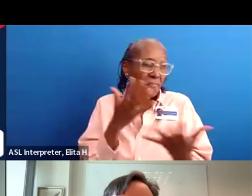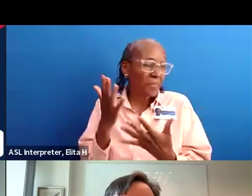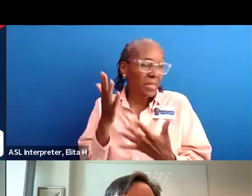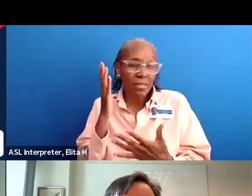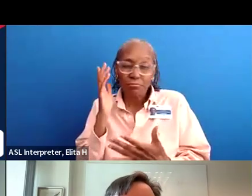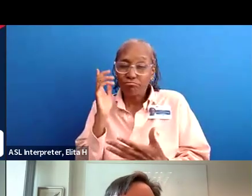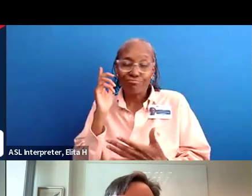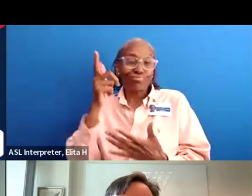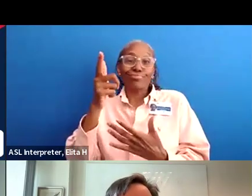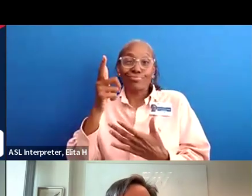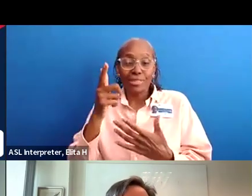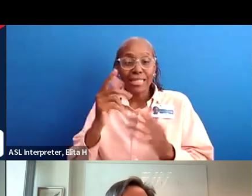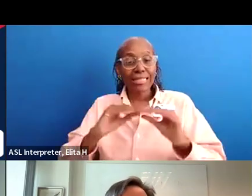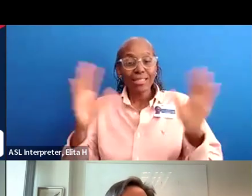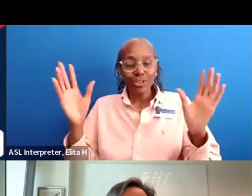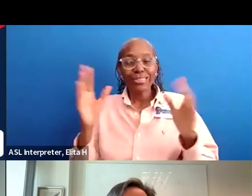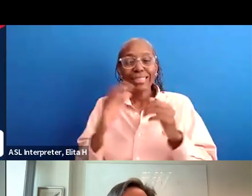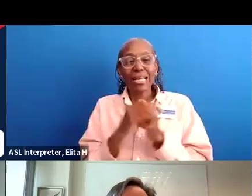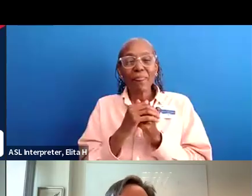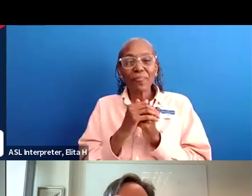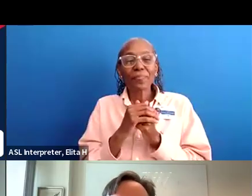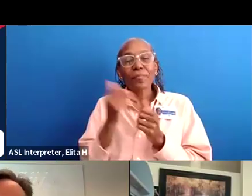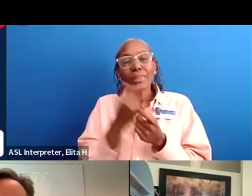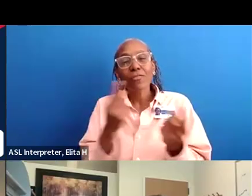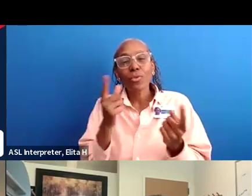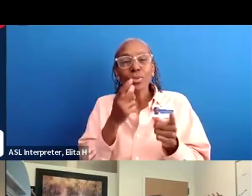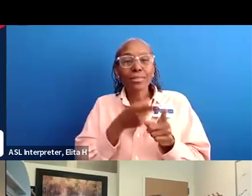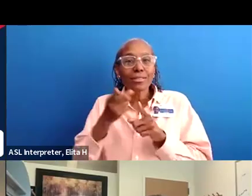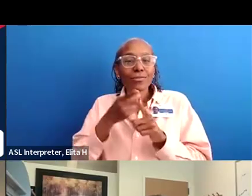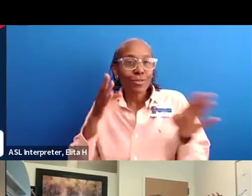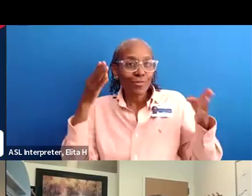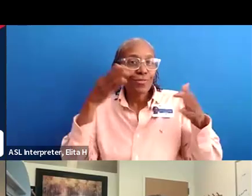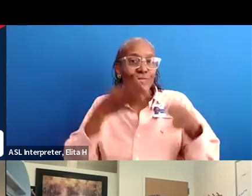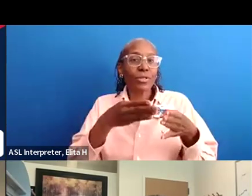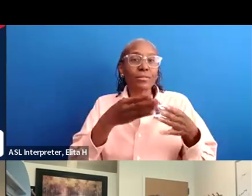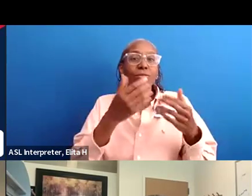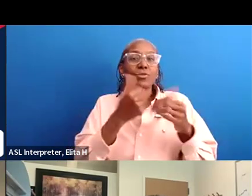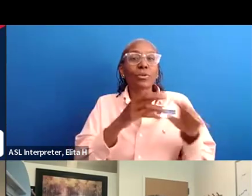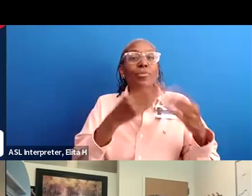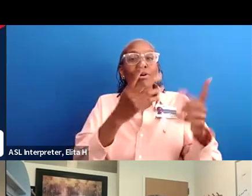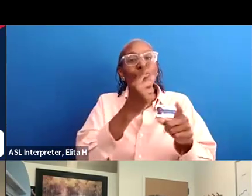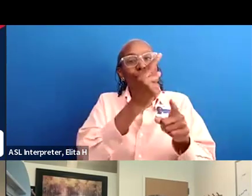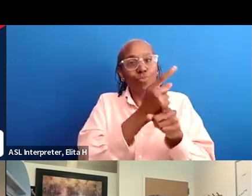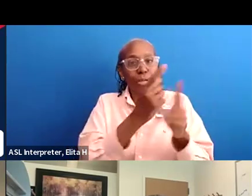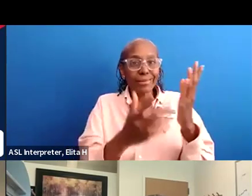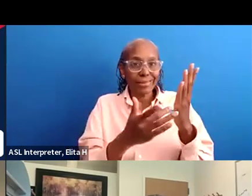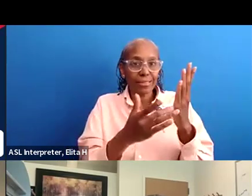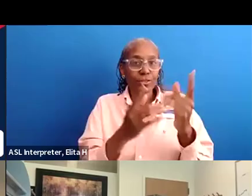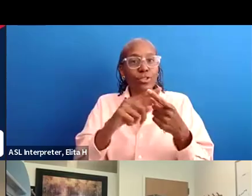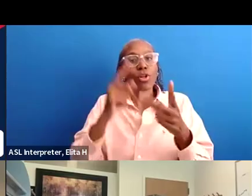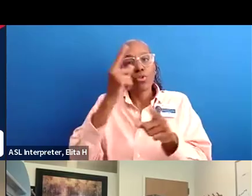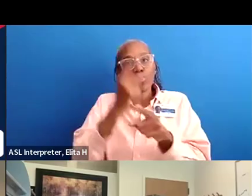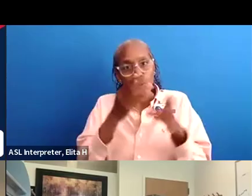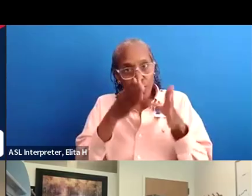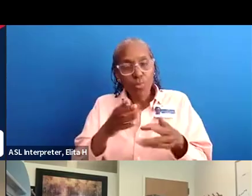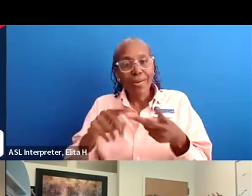further away, but clearly everybody in this field is focused on trying to provide the right technologies the right way